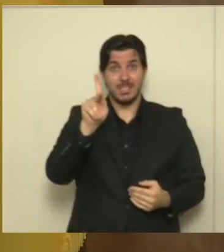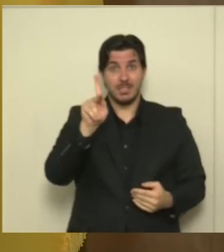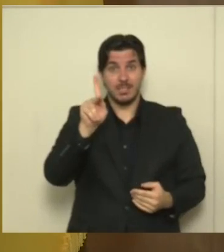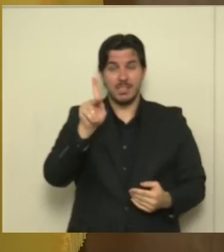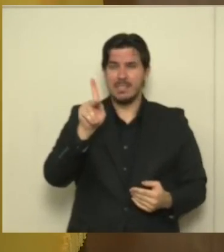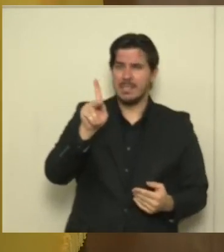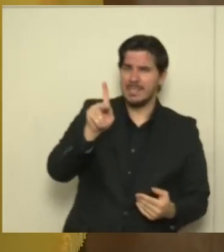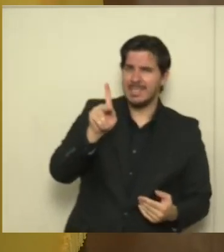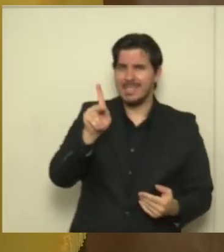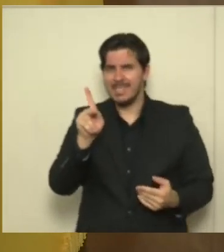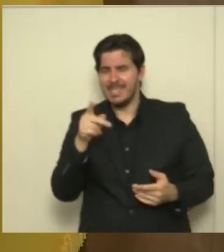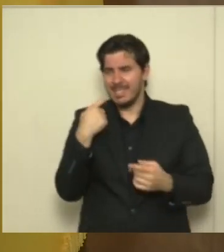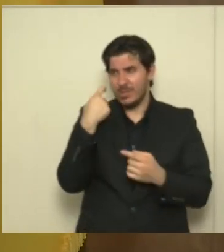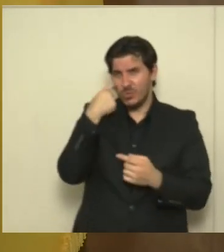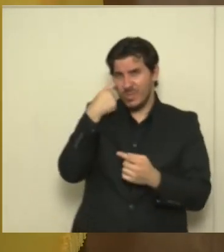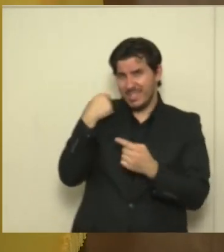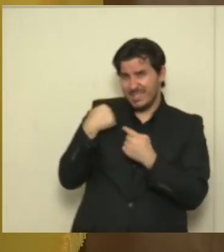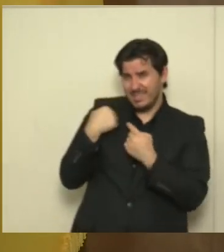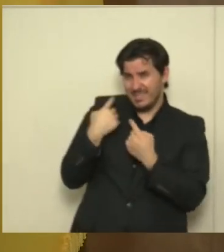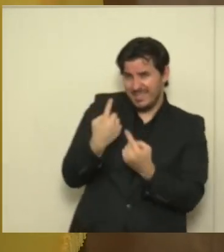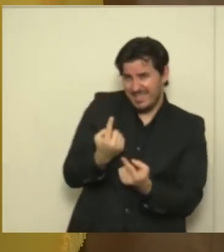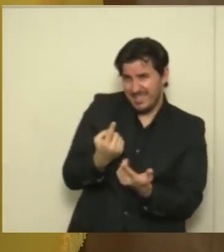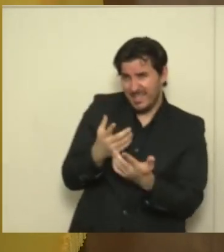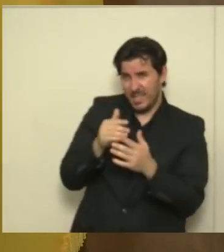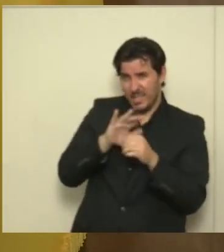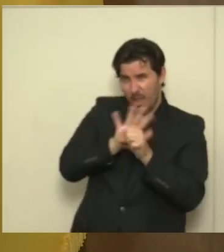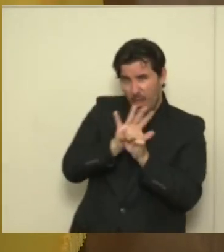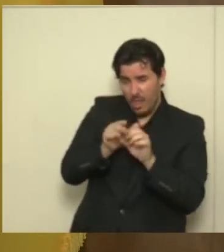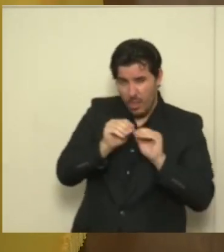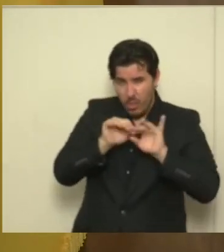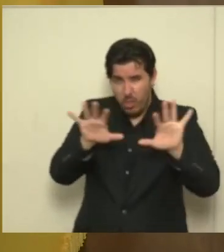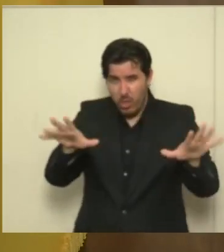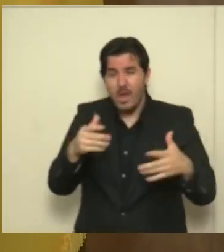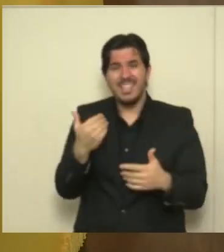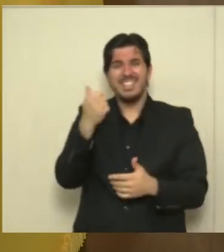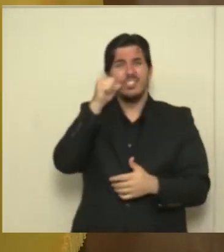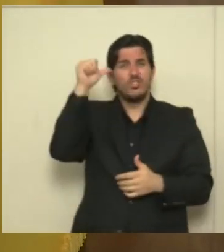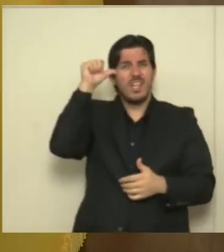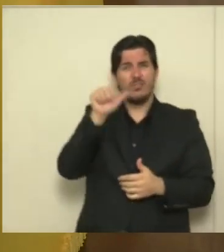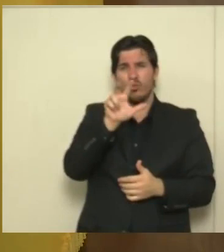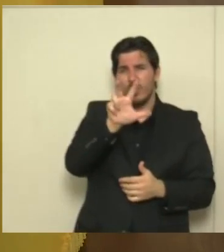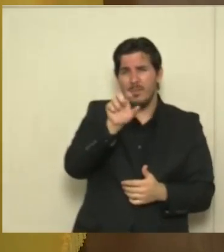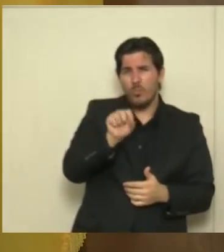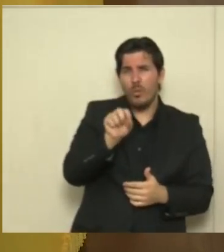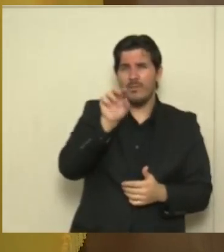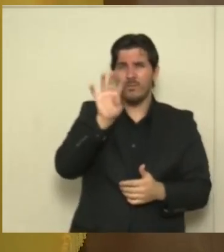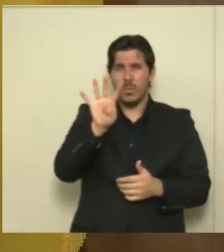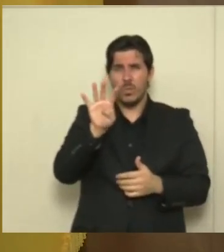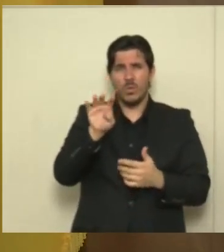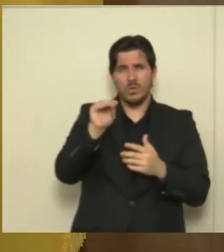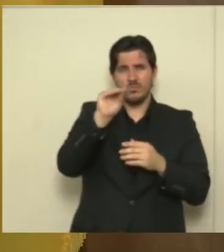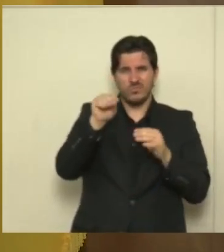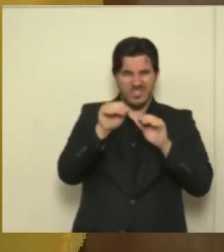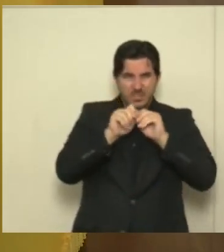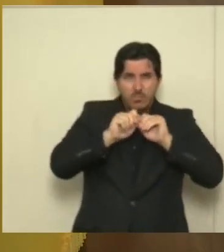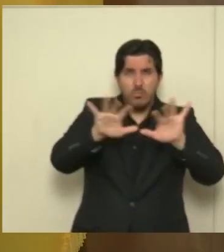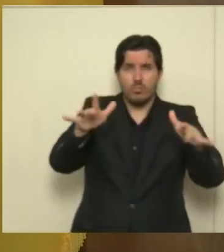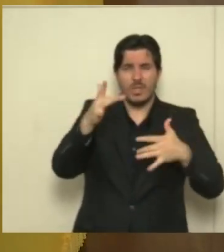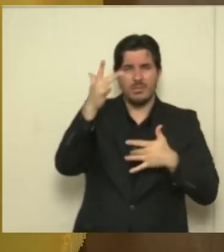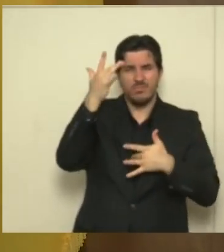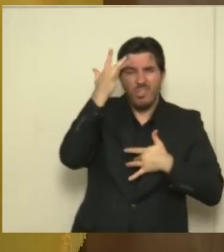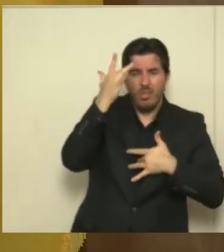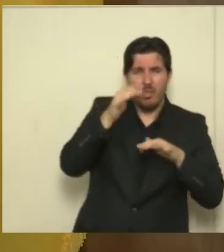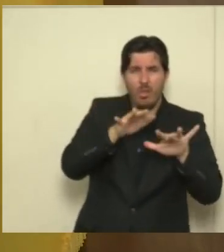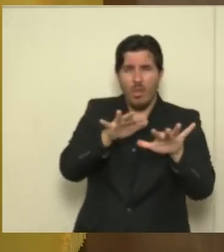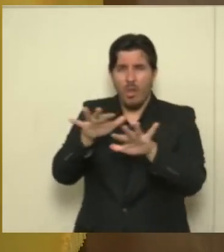was 3.4 yesterday. We are not trending in the right direction. That's the bad news. Where is my optimism? Well,